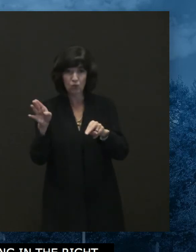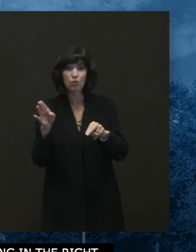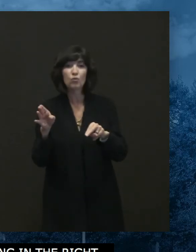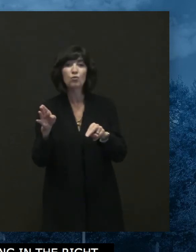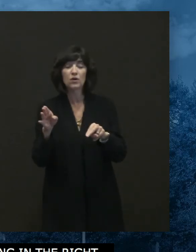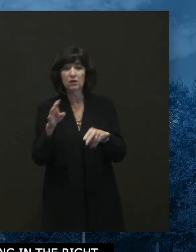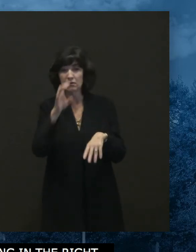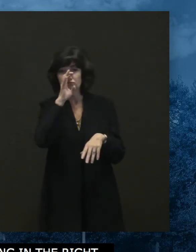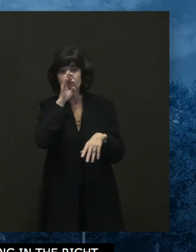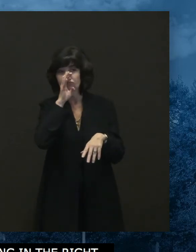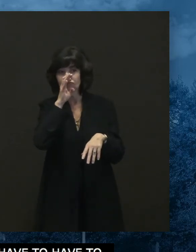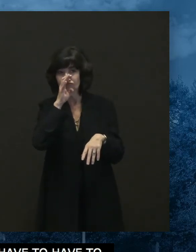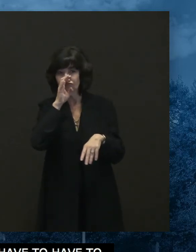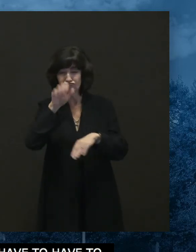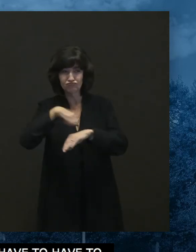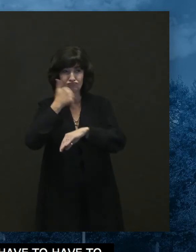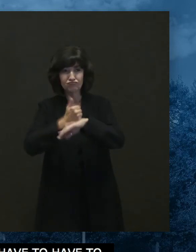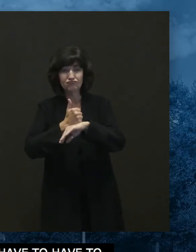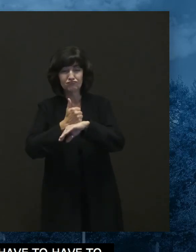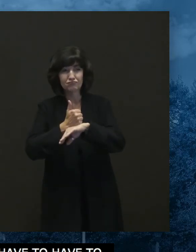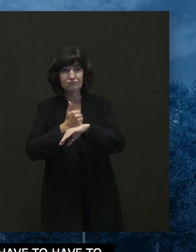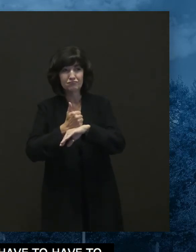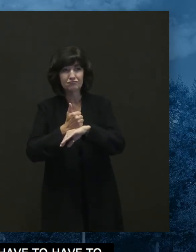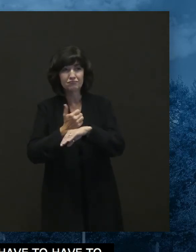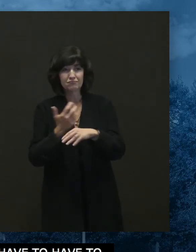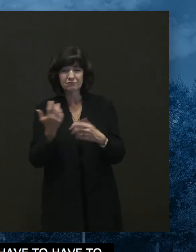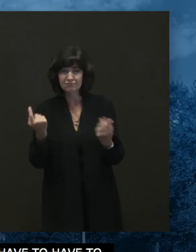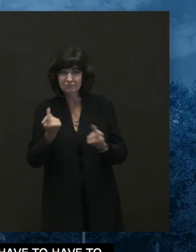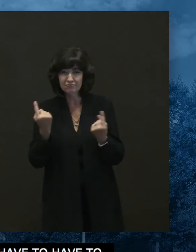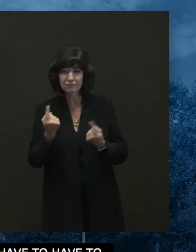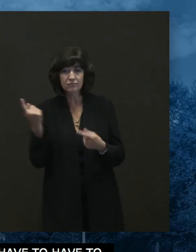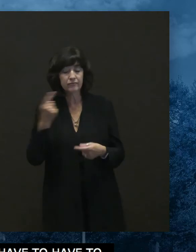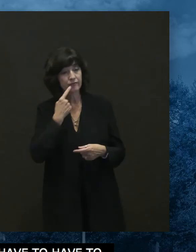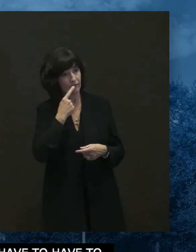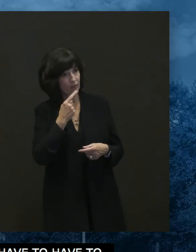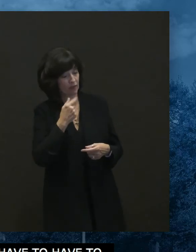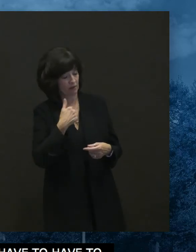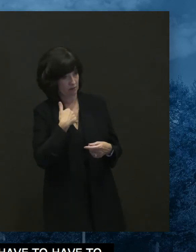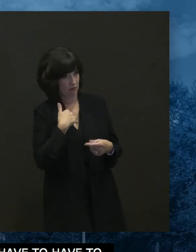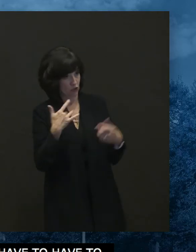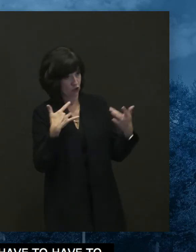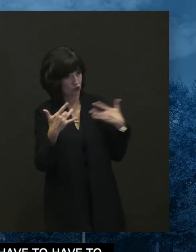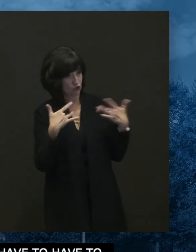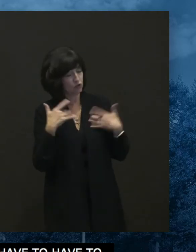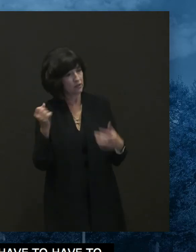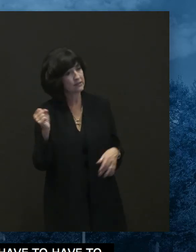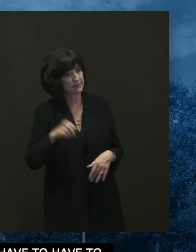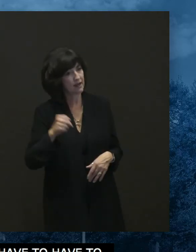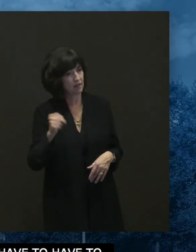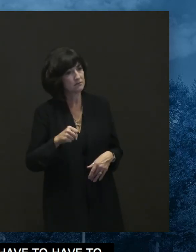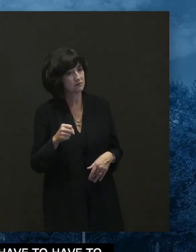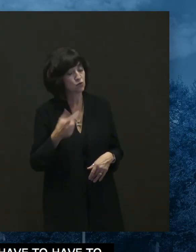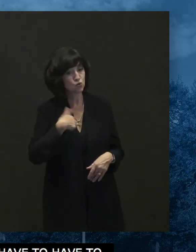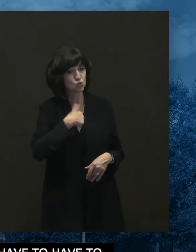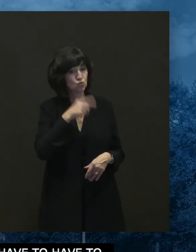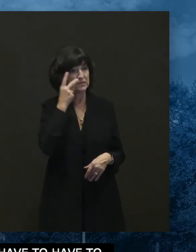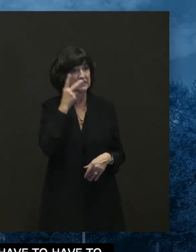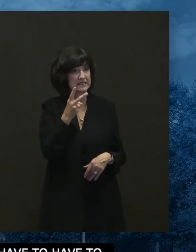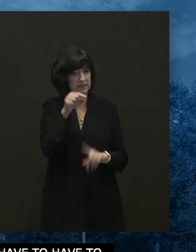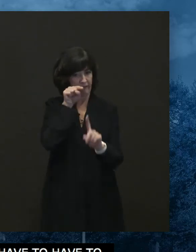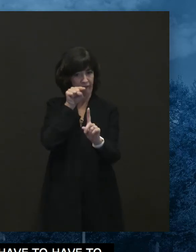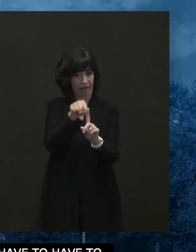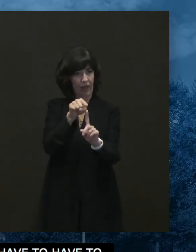restrictions? So it's something, is it concerning? Yes. Do we see any specific outbreak? No. If you think about